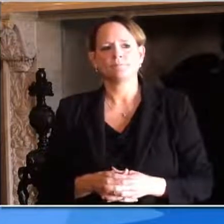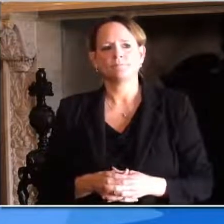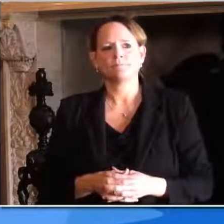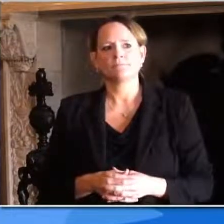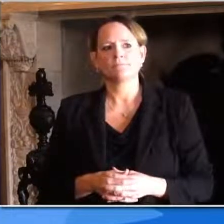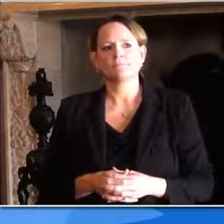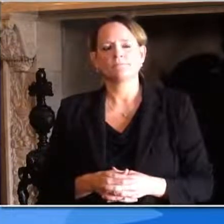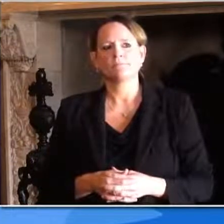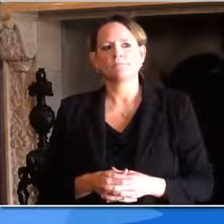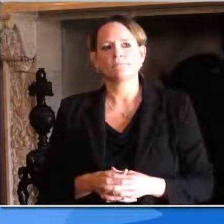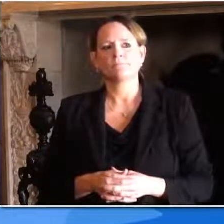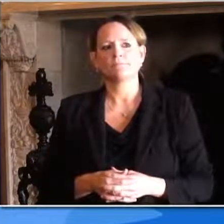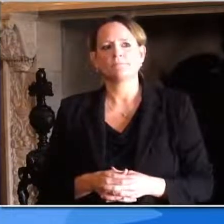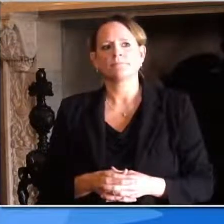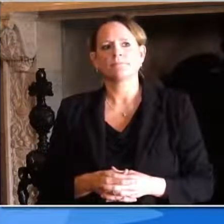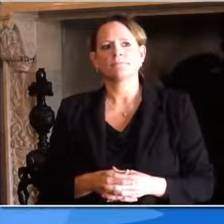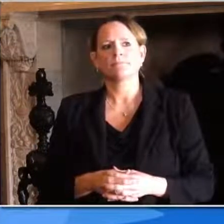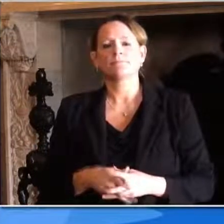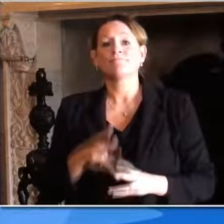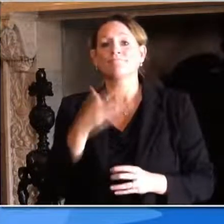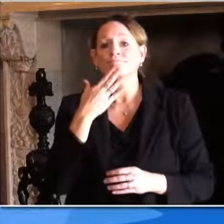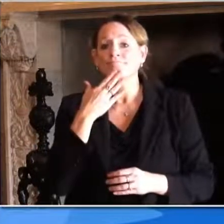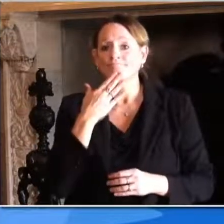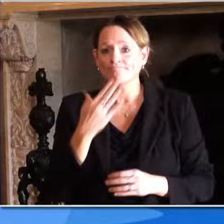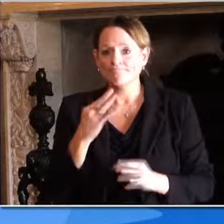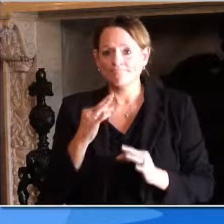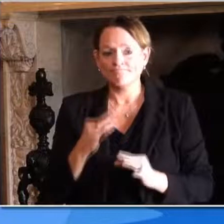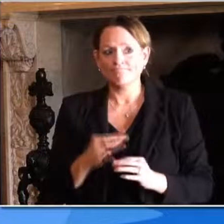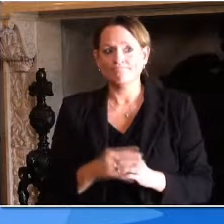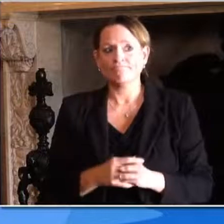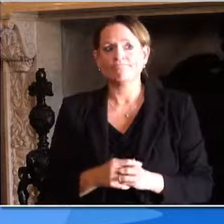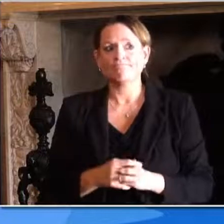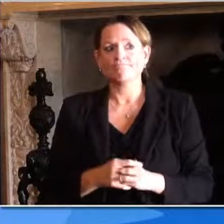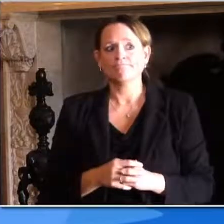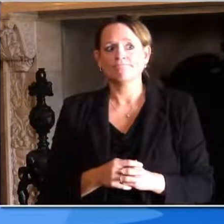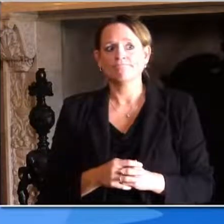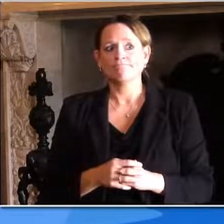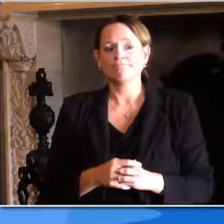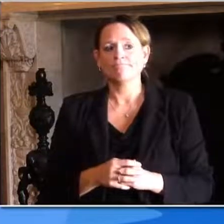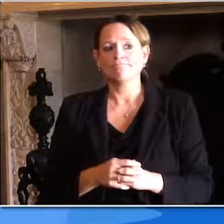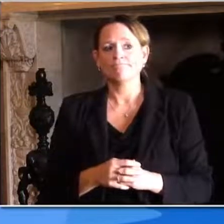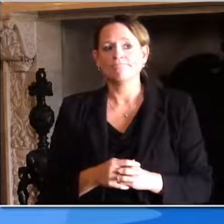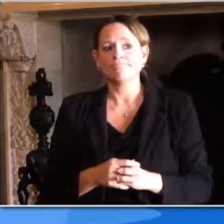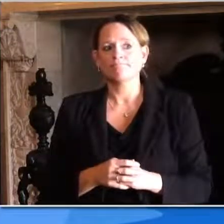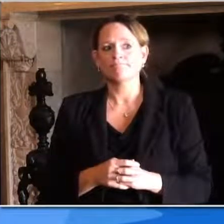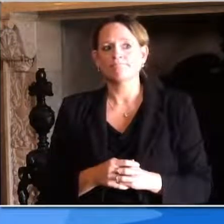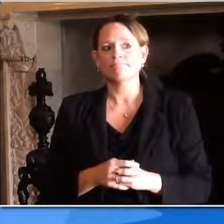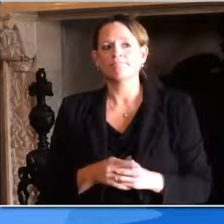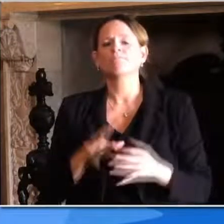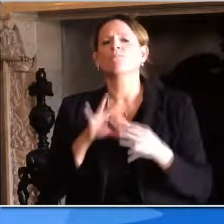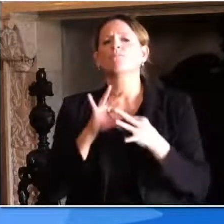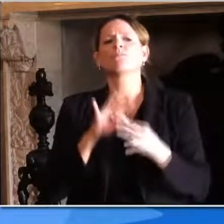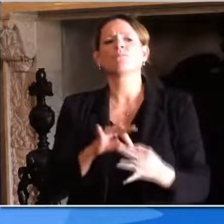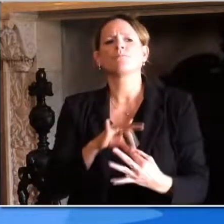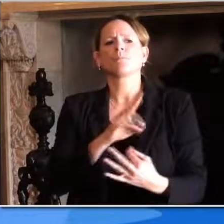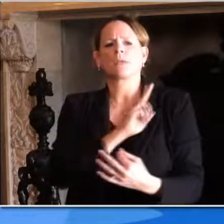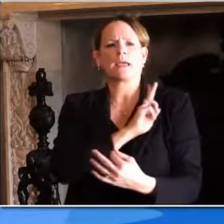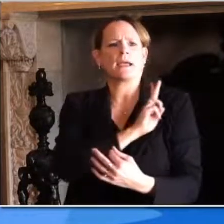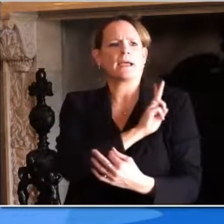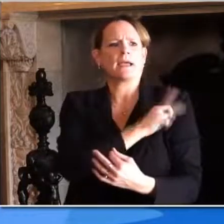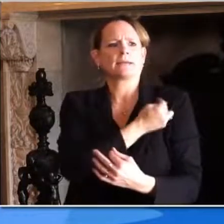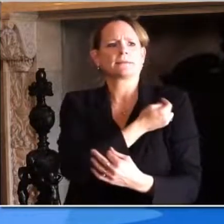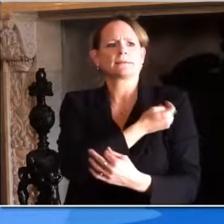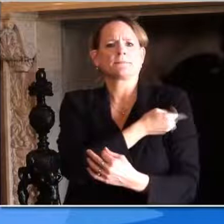Thank you for taking this question. I know that there was earlier a question about hospital data, but I have a somewhat different one,